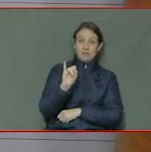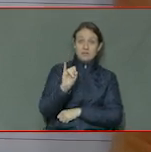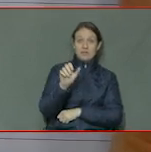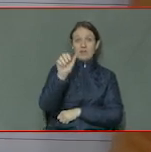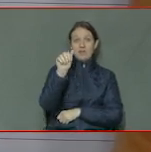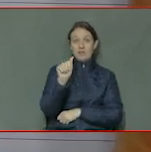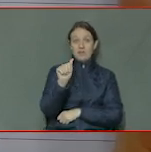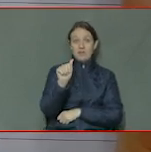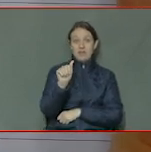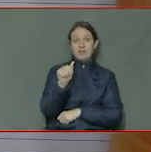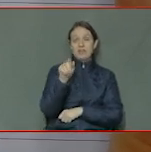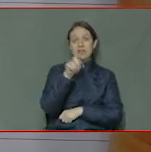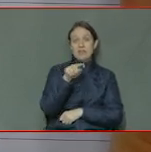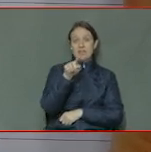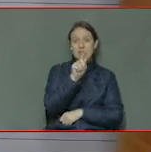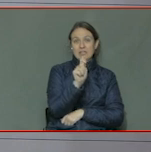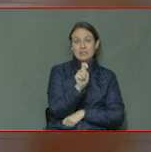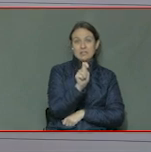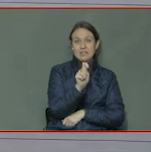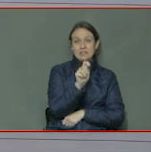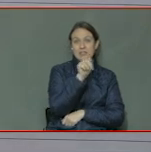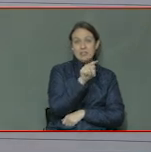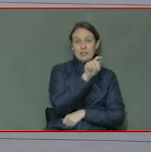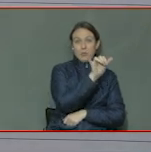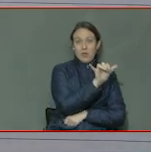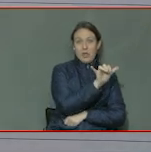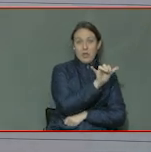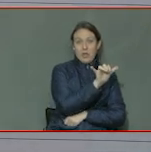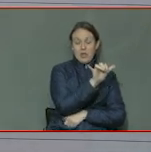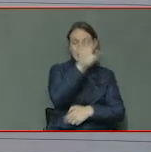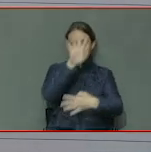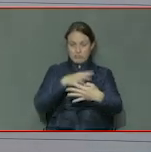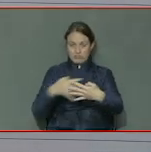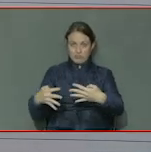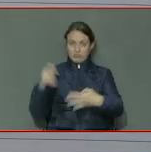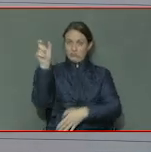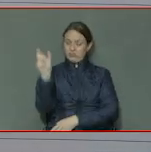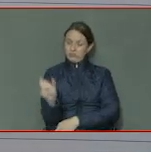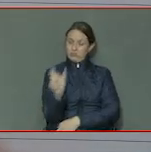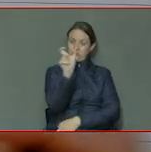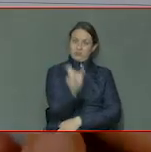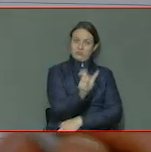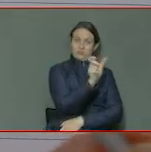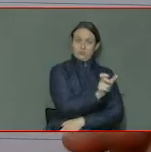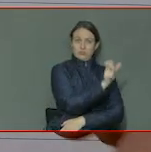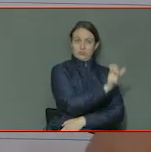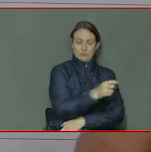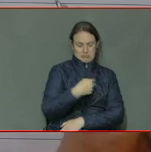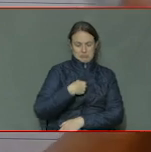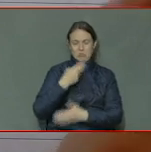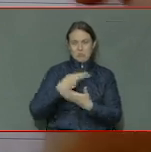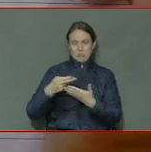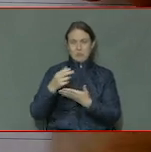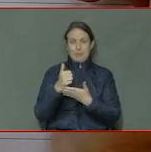delta T, and in this case, delta Y. So I like to sort my data. A ball